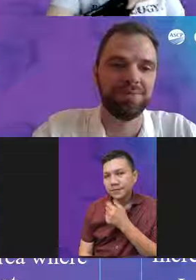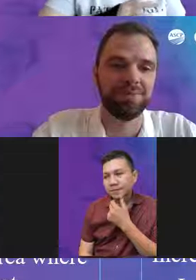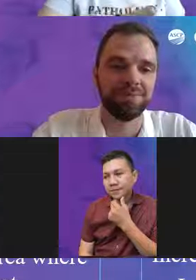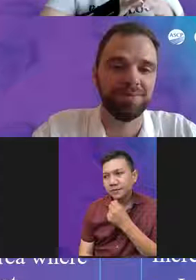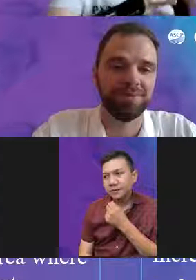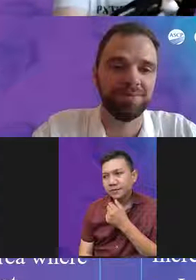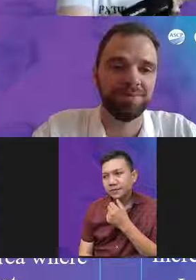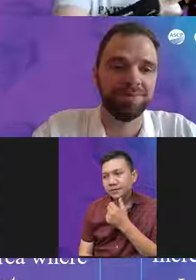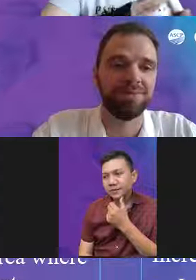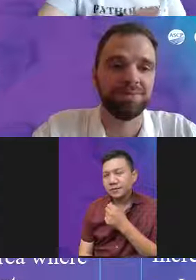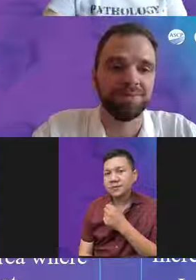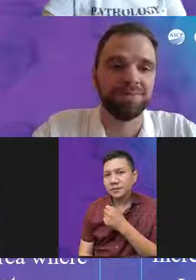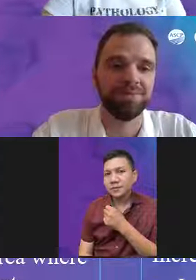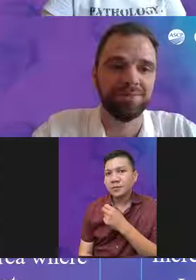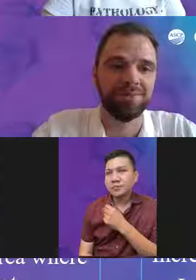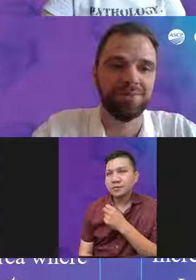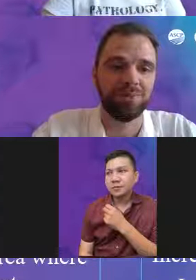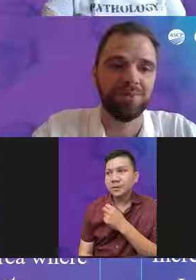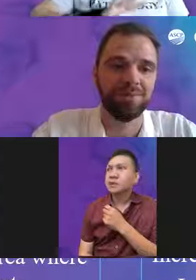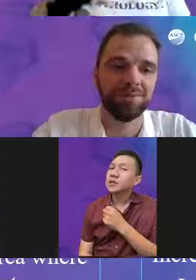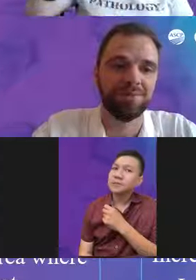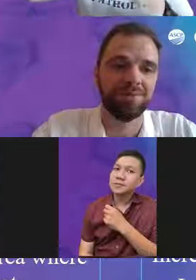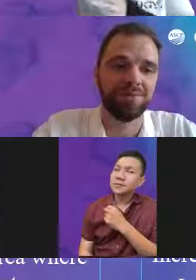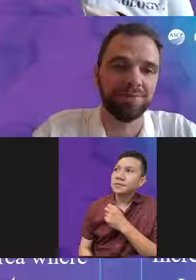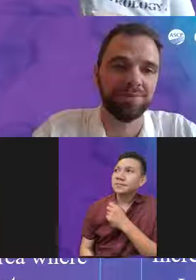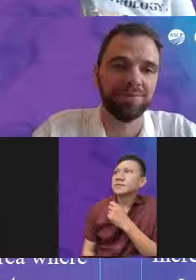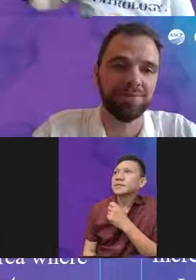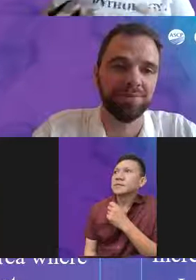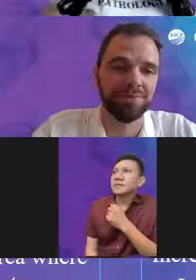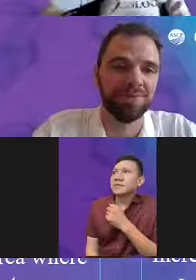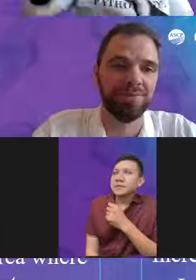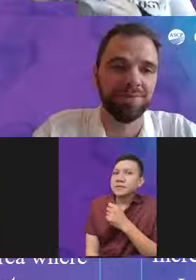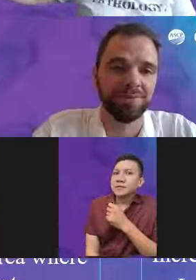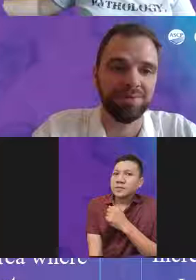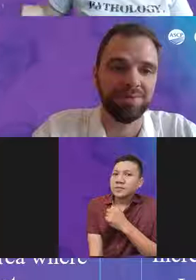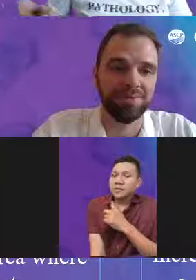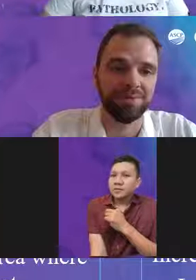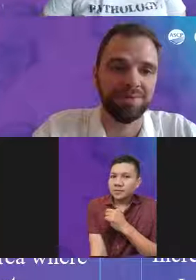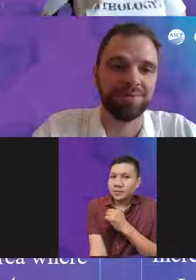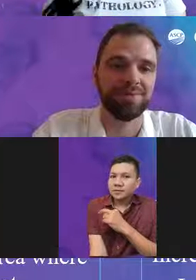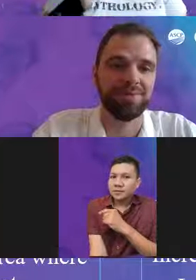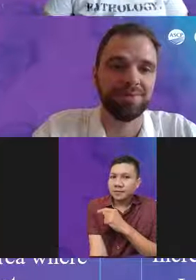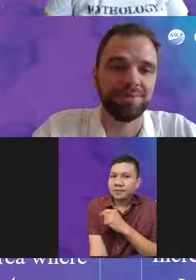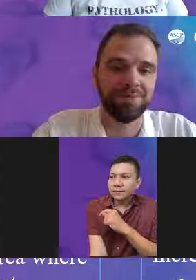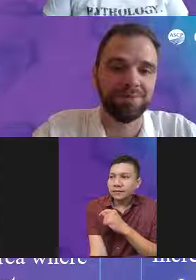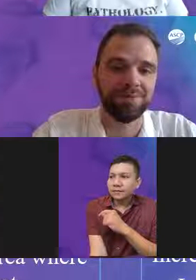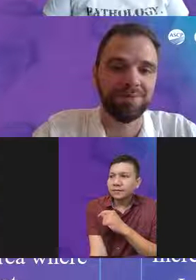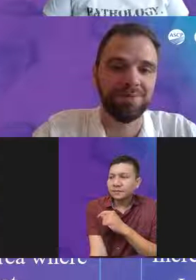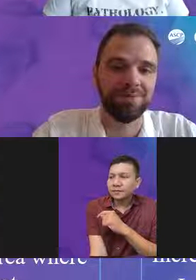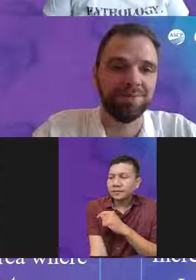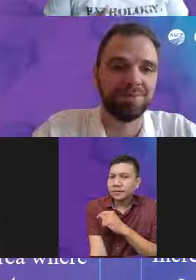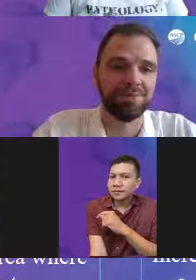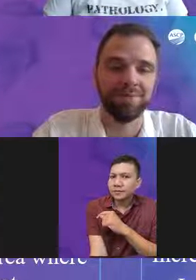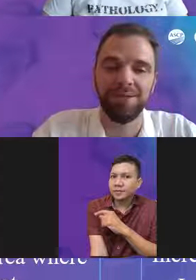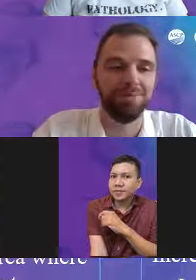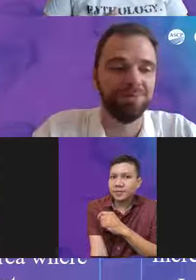like, I just need to make sure that the patient's taken care of. And then we just, you know, zone out everything else. Mm-hmm. We can't do